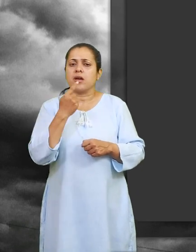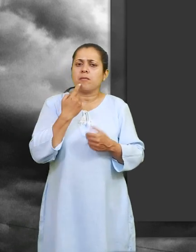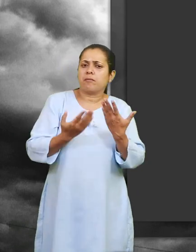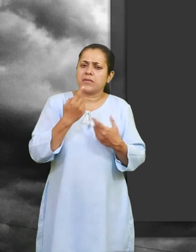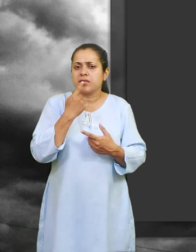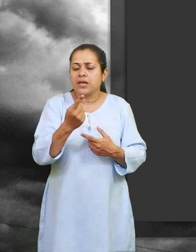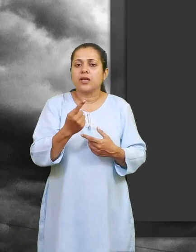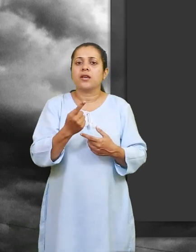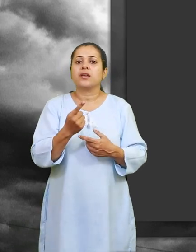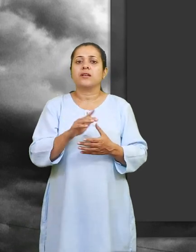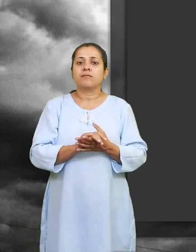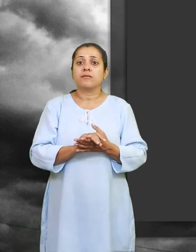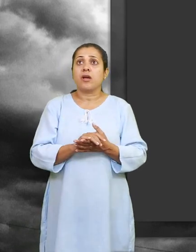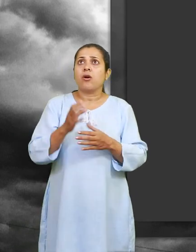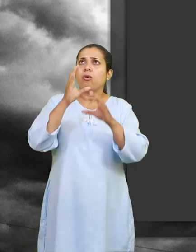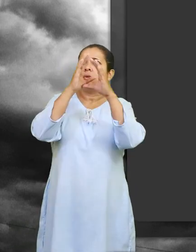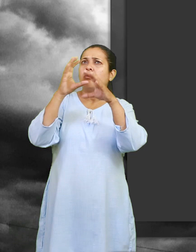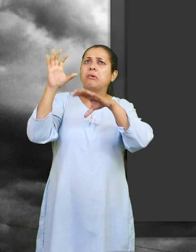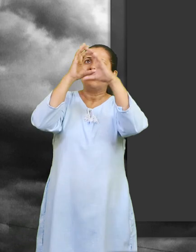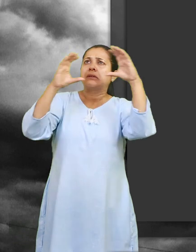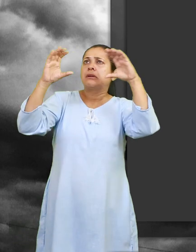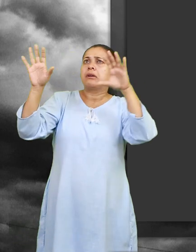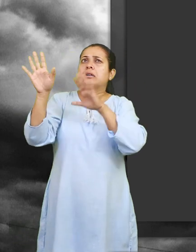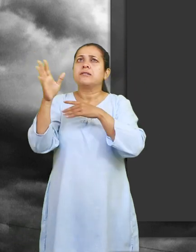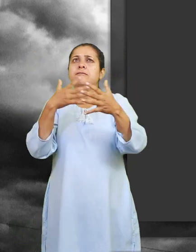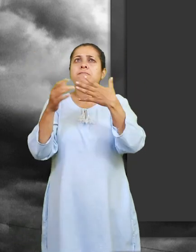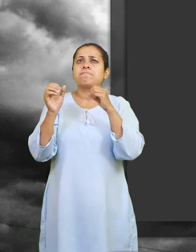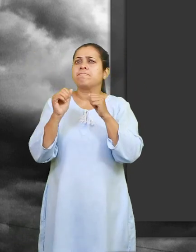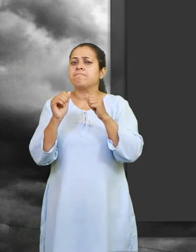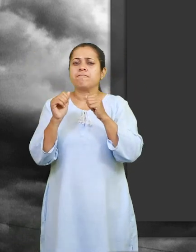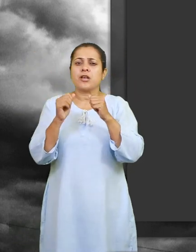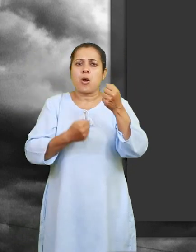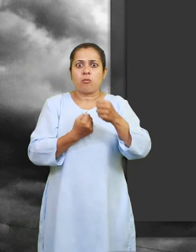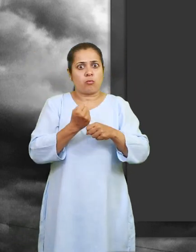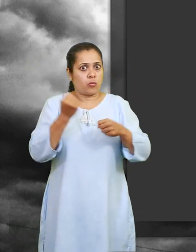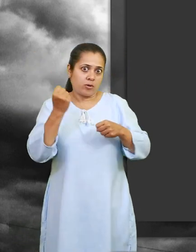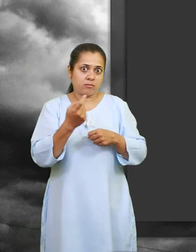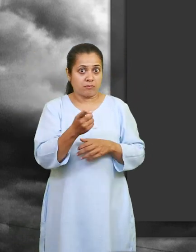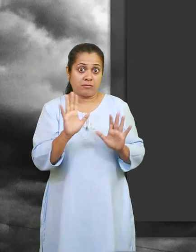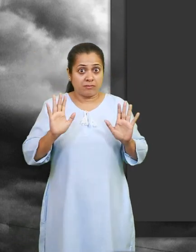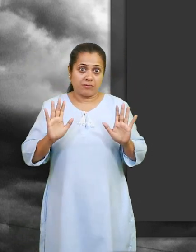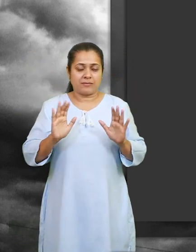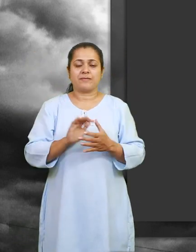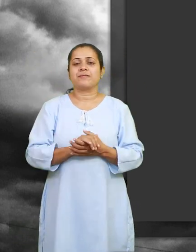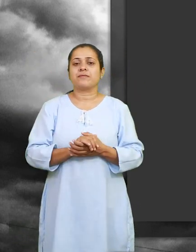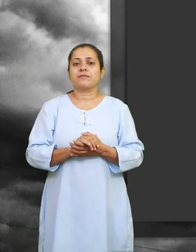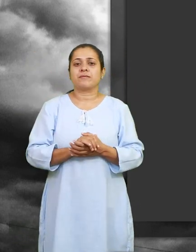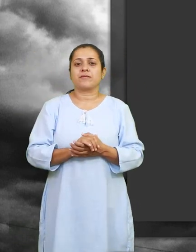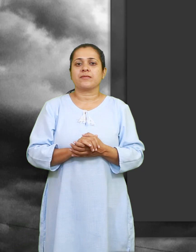tell you that the weather is a little bit cloudy outside, you might want to take an